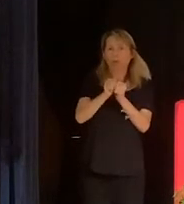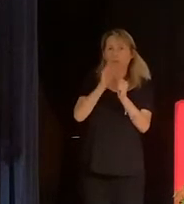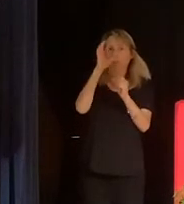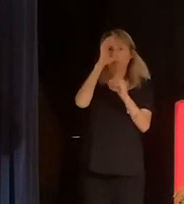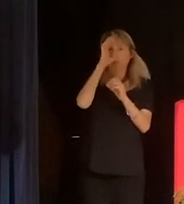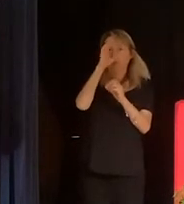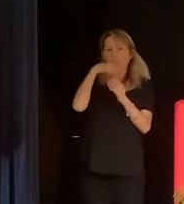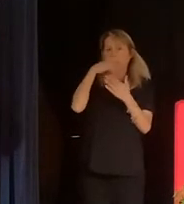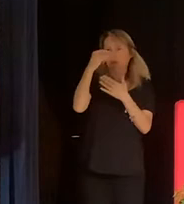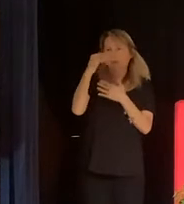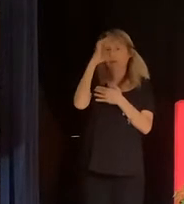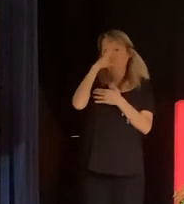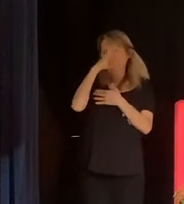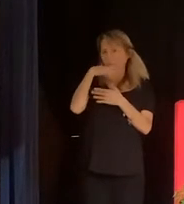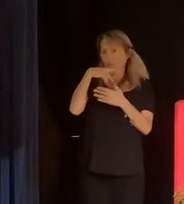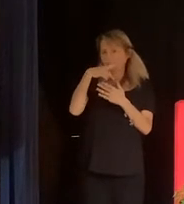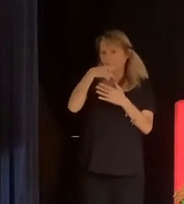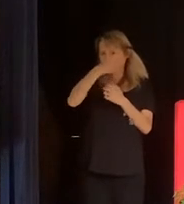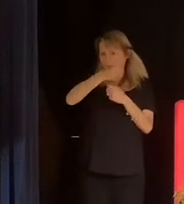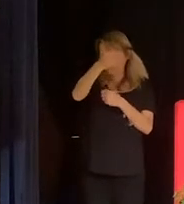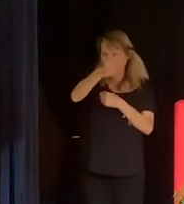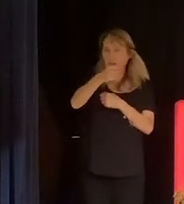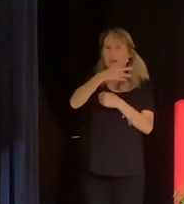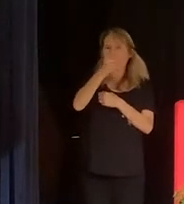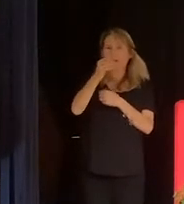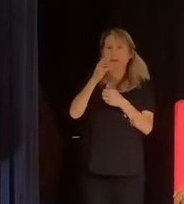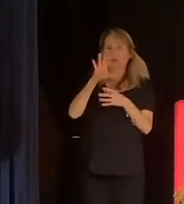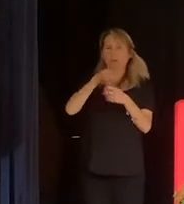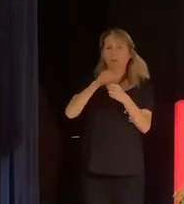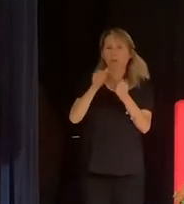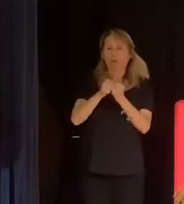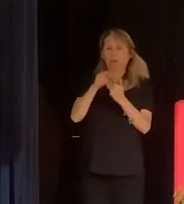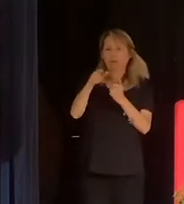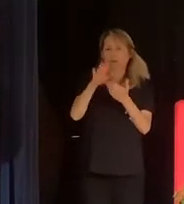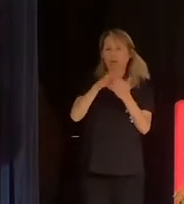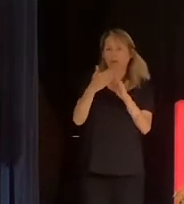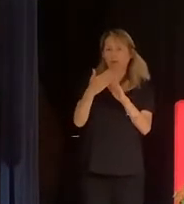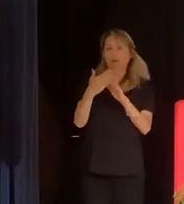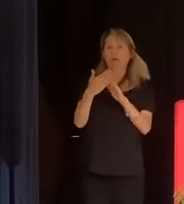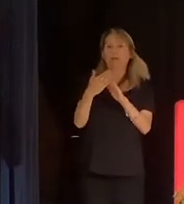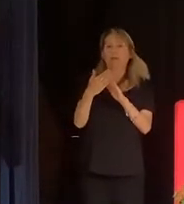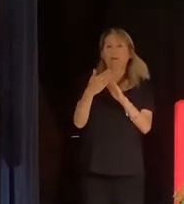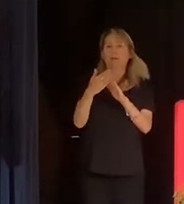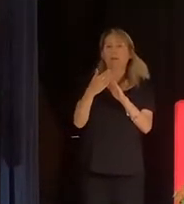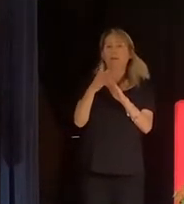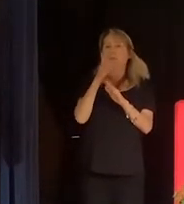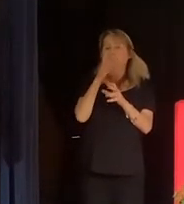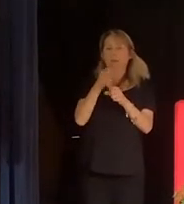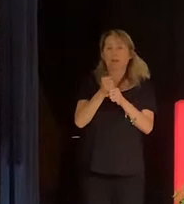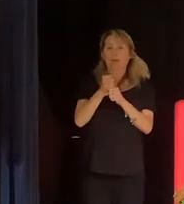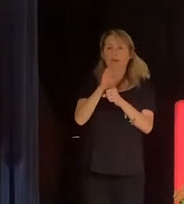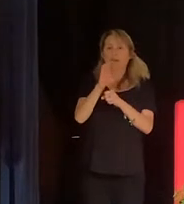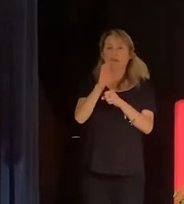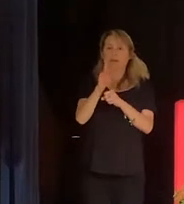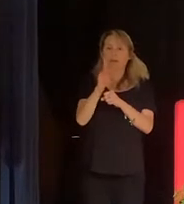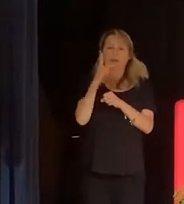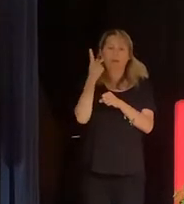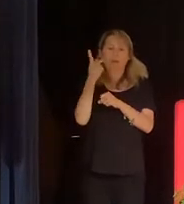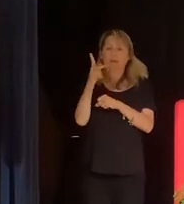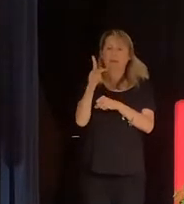he has done a lot to help our school community. This year's recipient of the Guidance Award is Keon Luke.